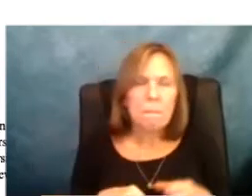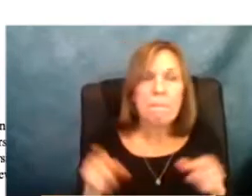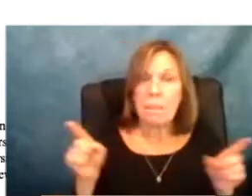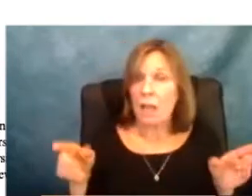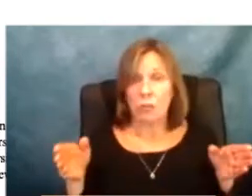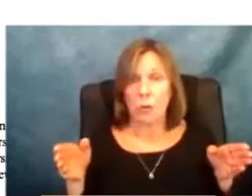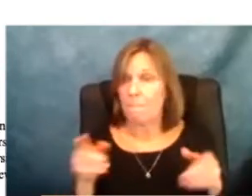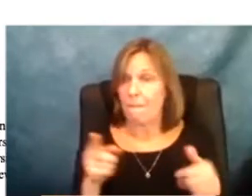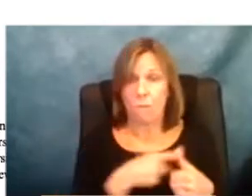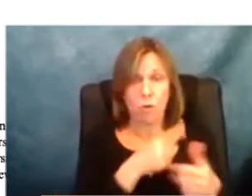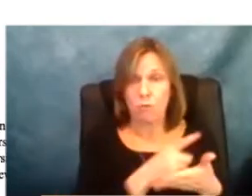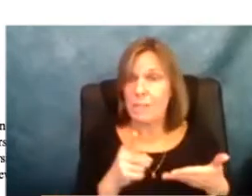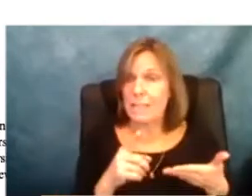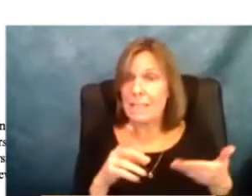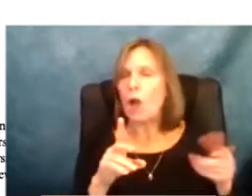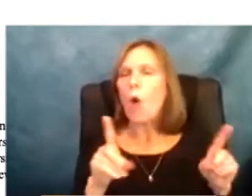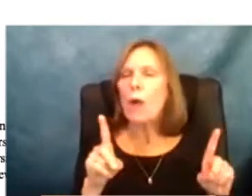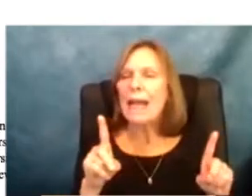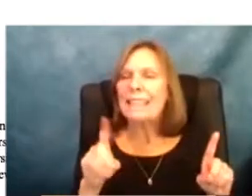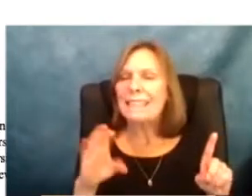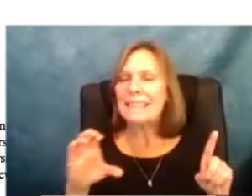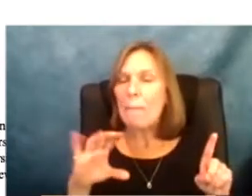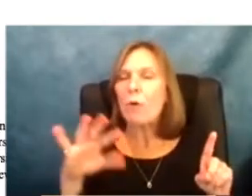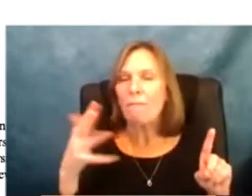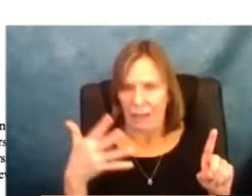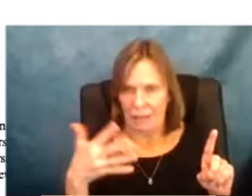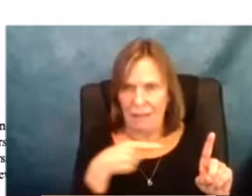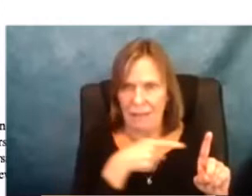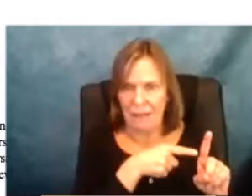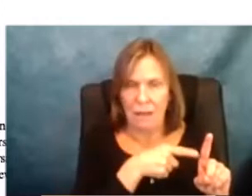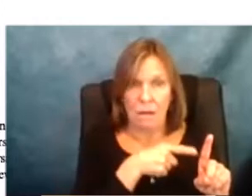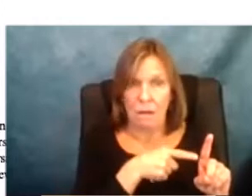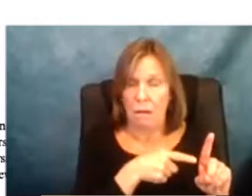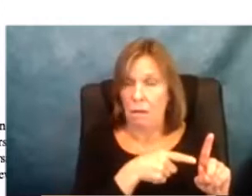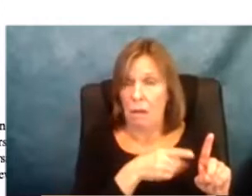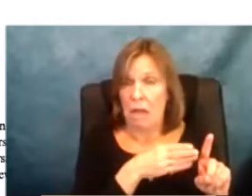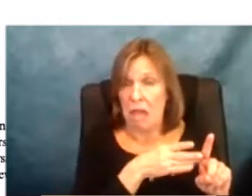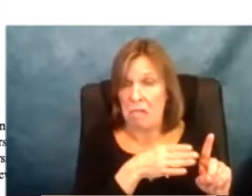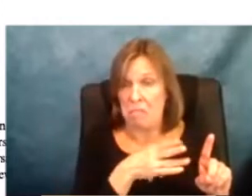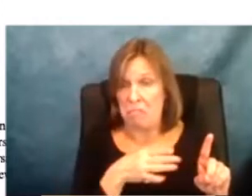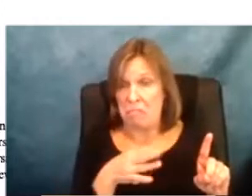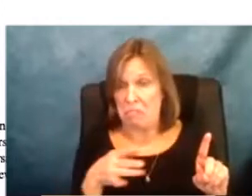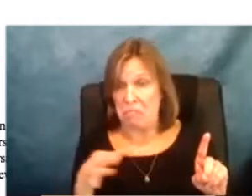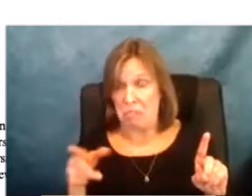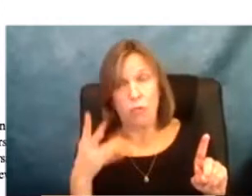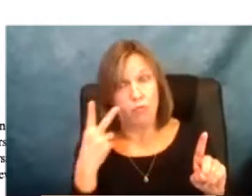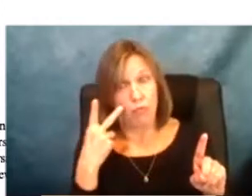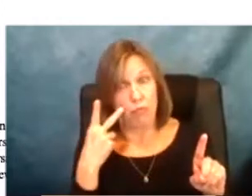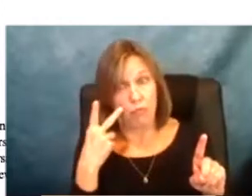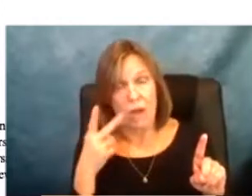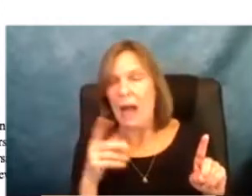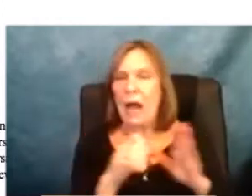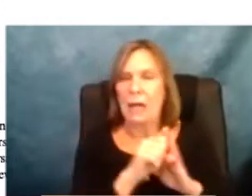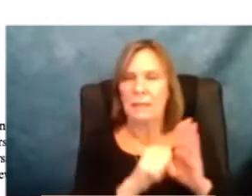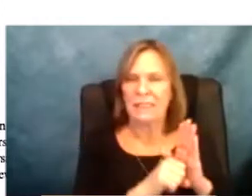The first week is December 5th. As the graphic moves on, you see that the state goes